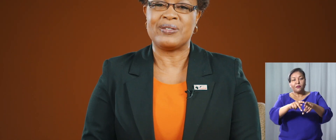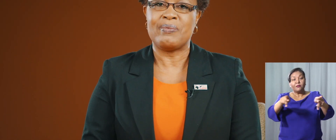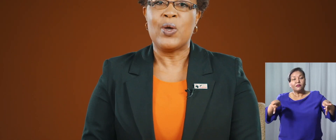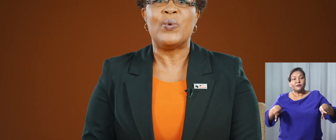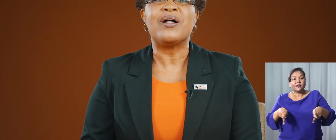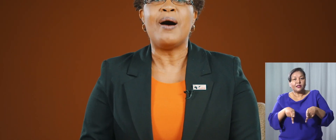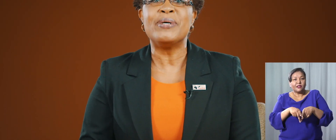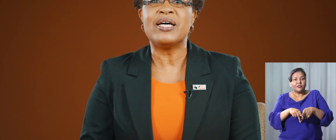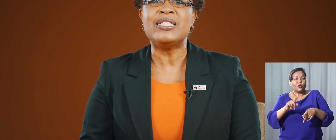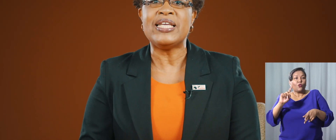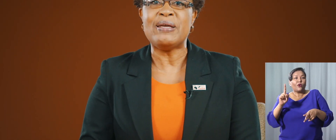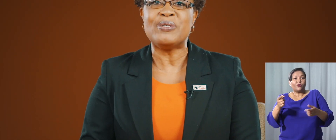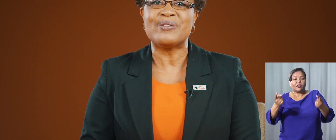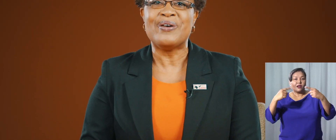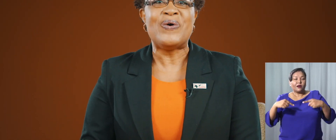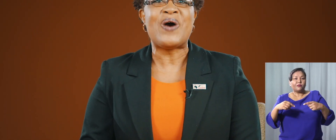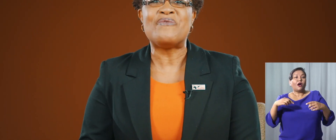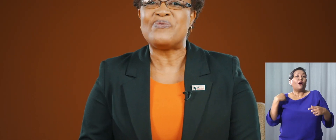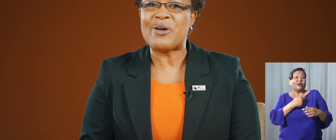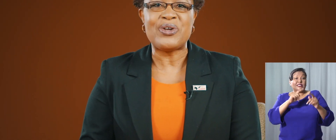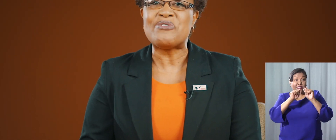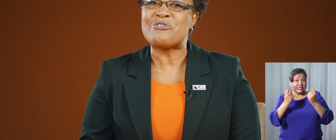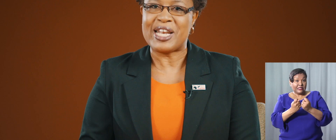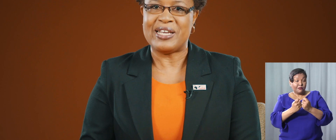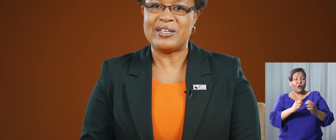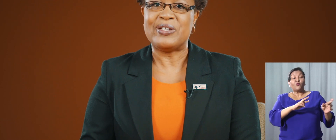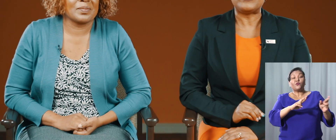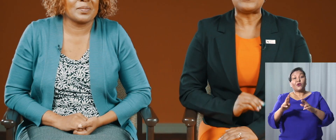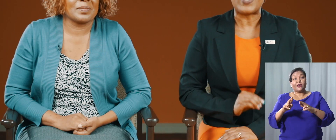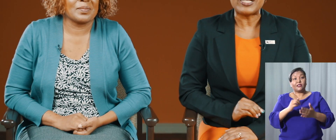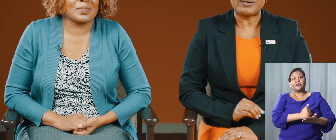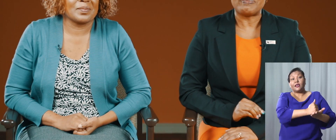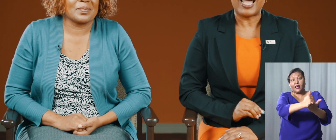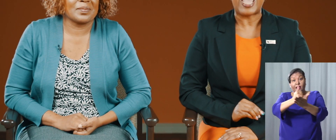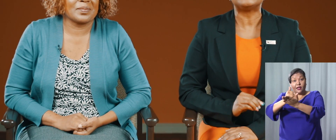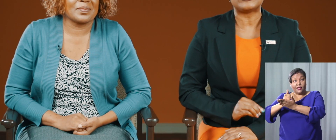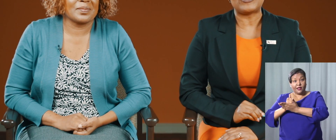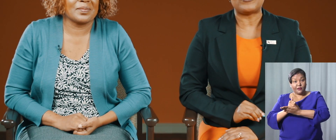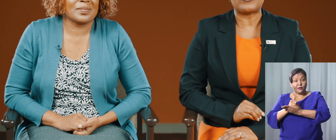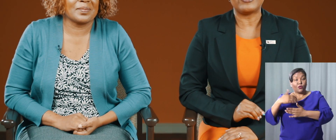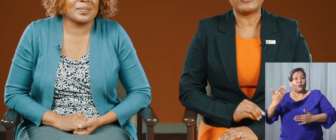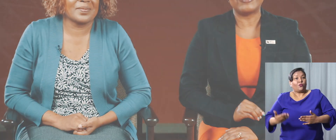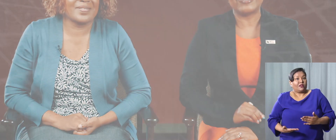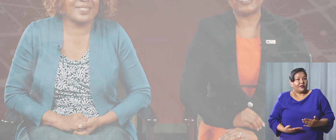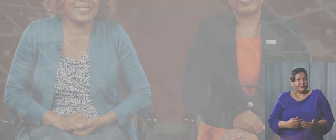environment with competent teams who are very ready to welcome and to serve